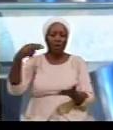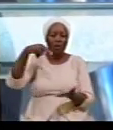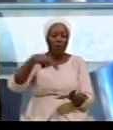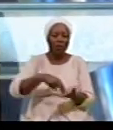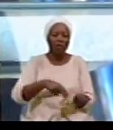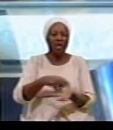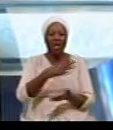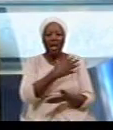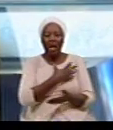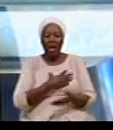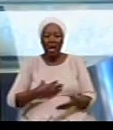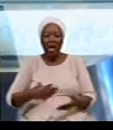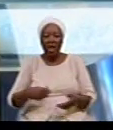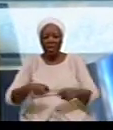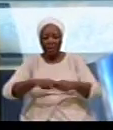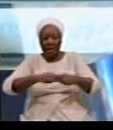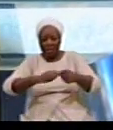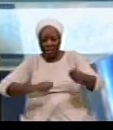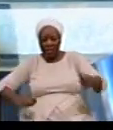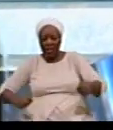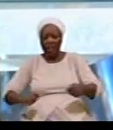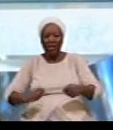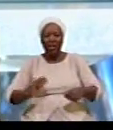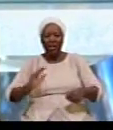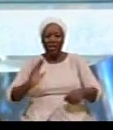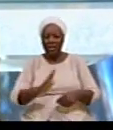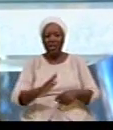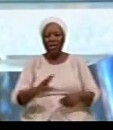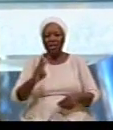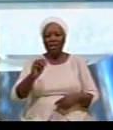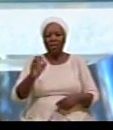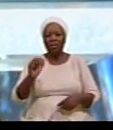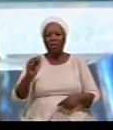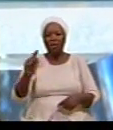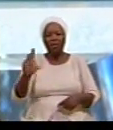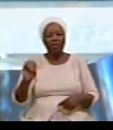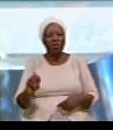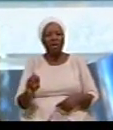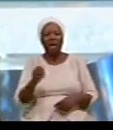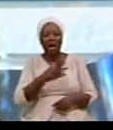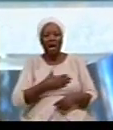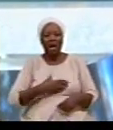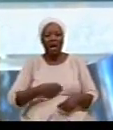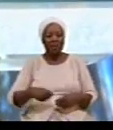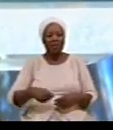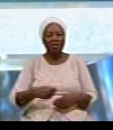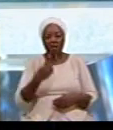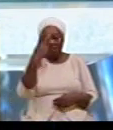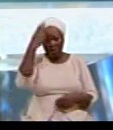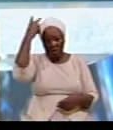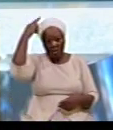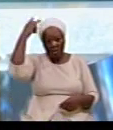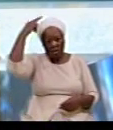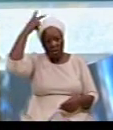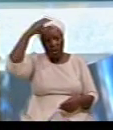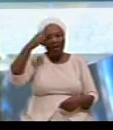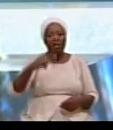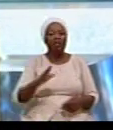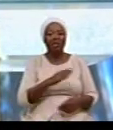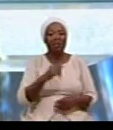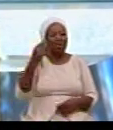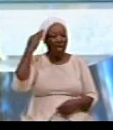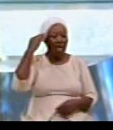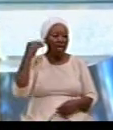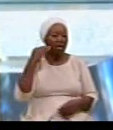rent his mantle and shaved his head, and he fell upon